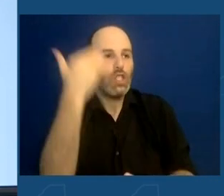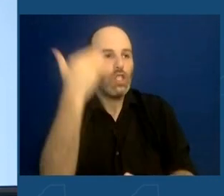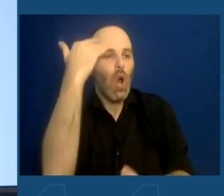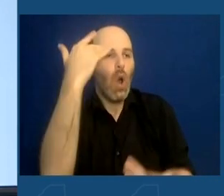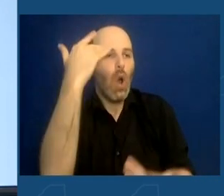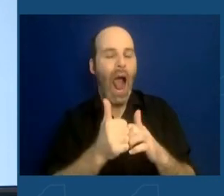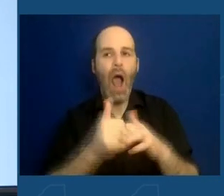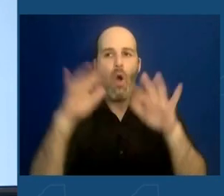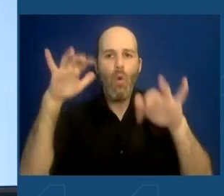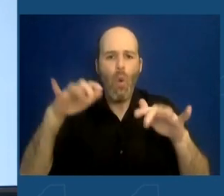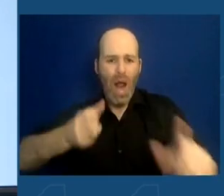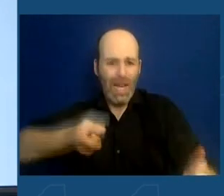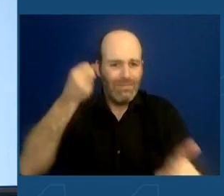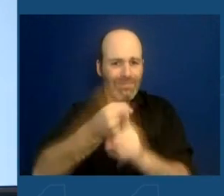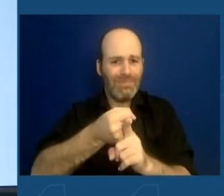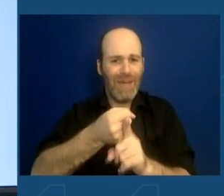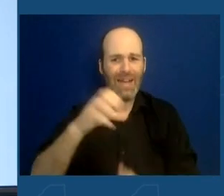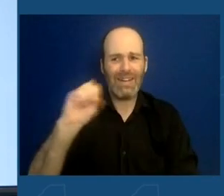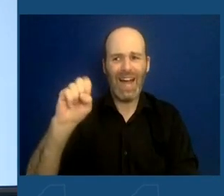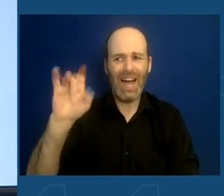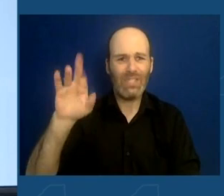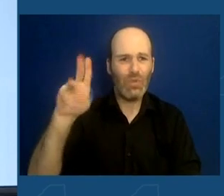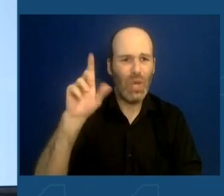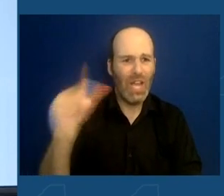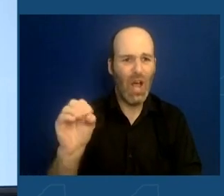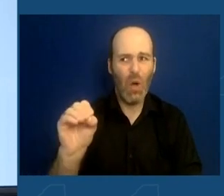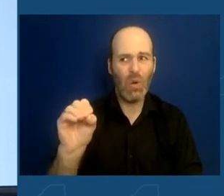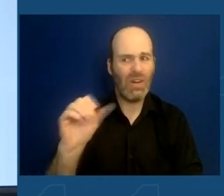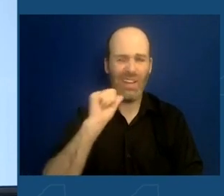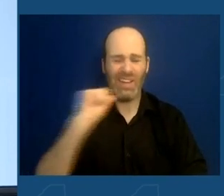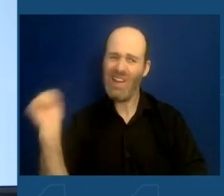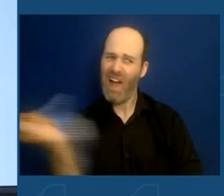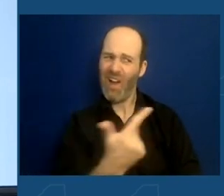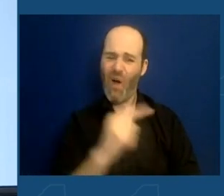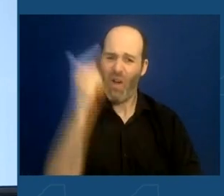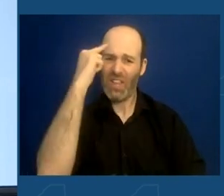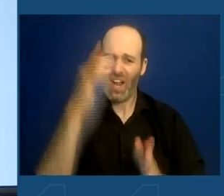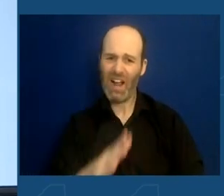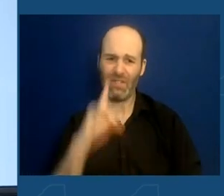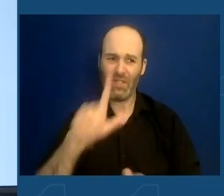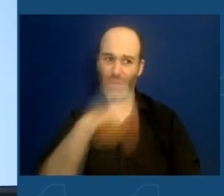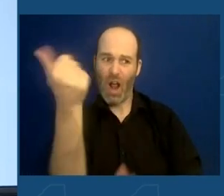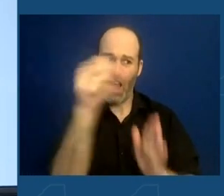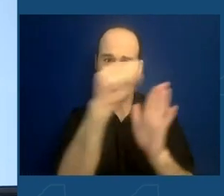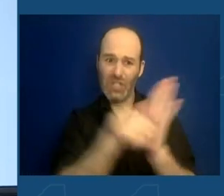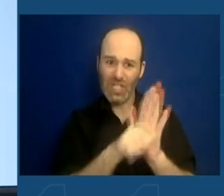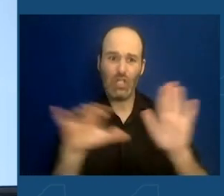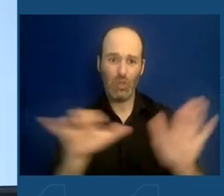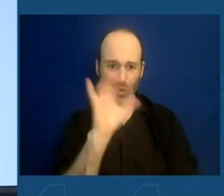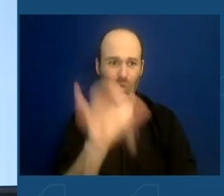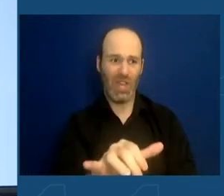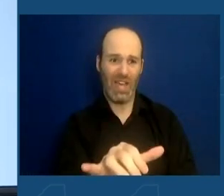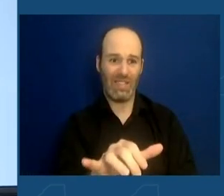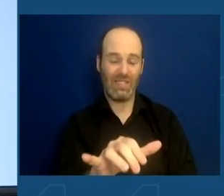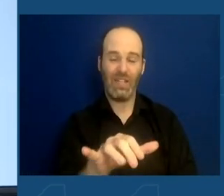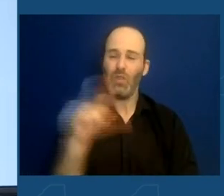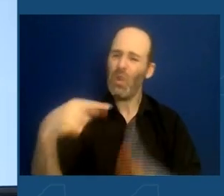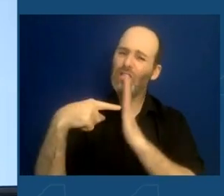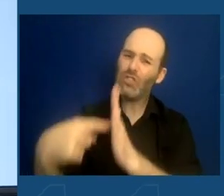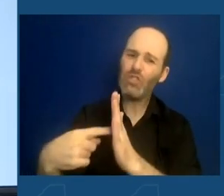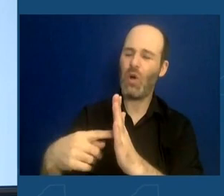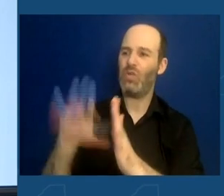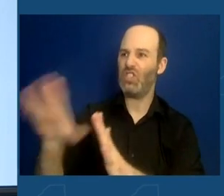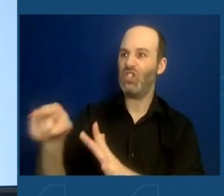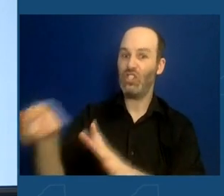every governor nationwide does that for their municipalities and their local leaders. So again, just speaks to who she is and how much she